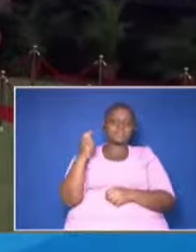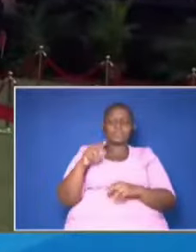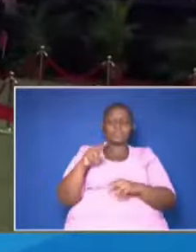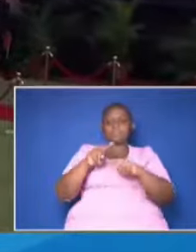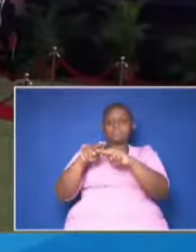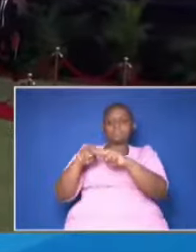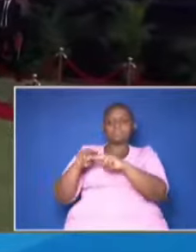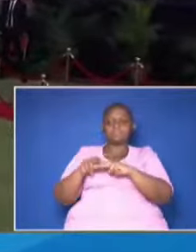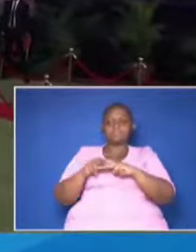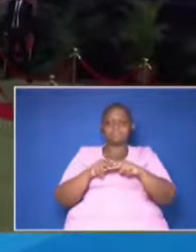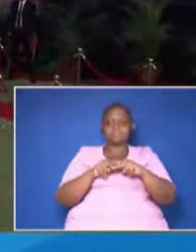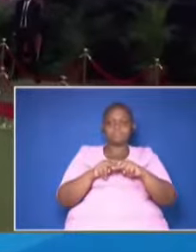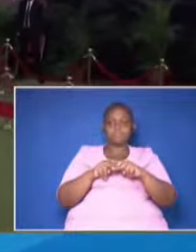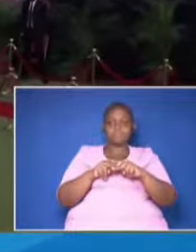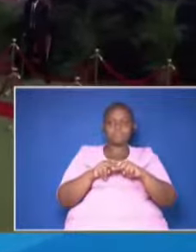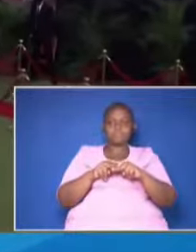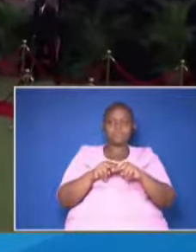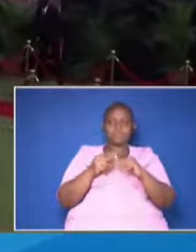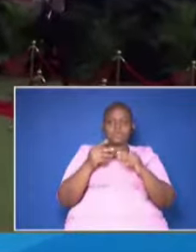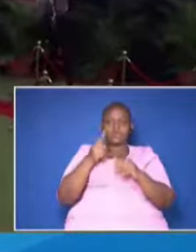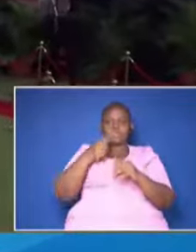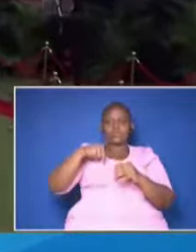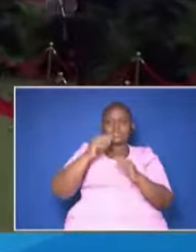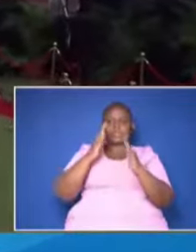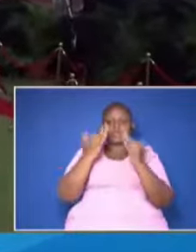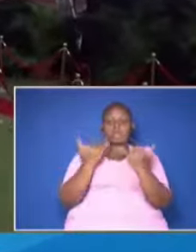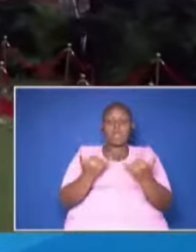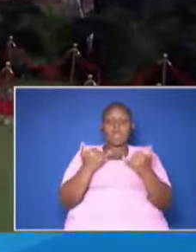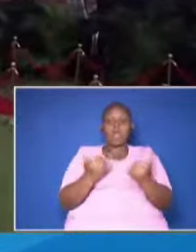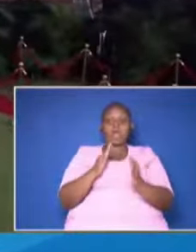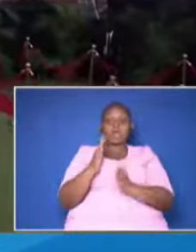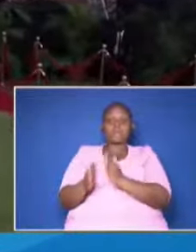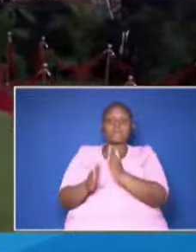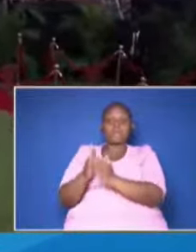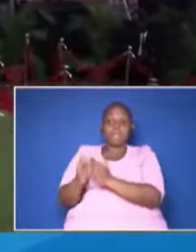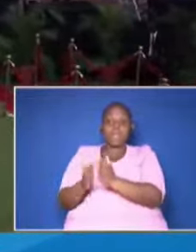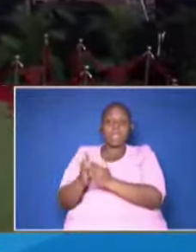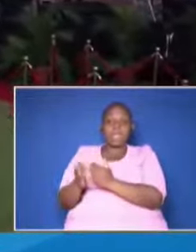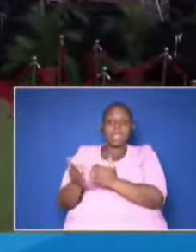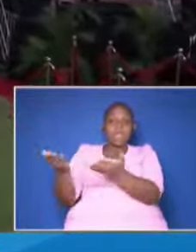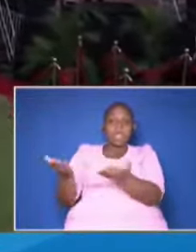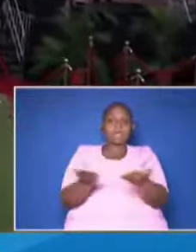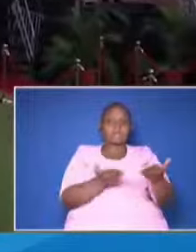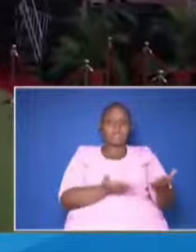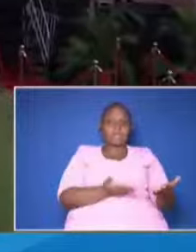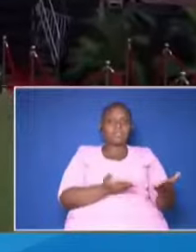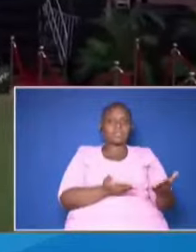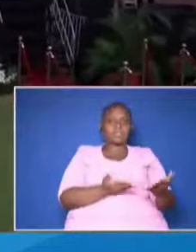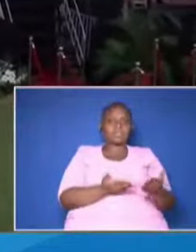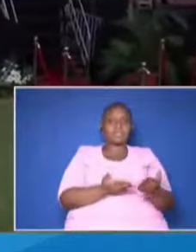we sit down we are now preparing to bring the man of God Ben to the